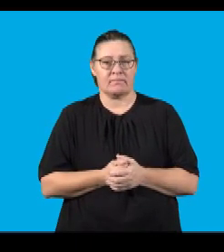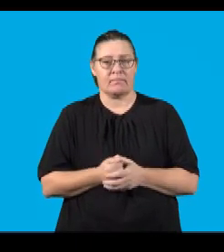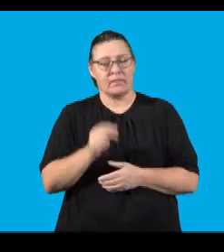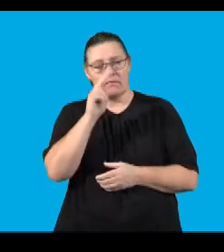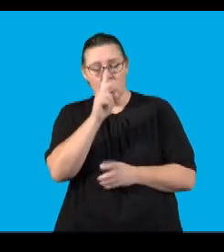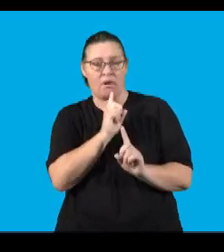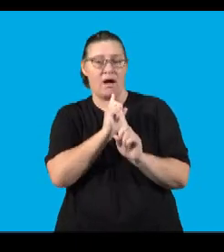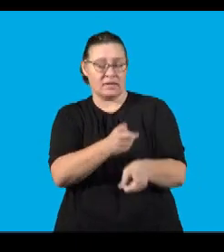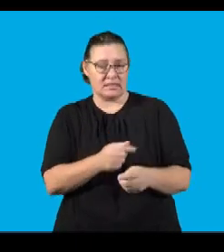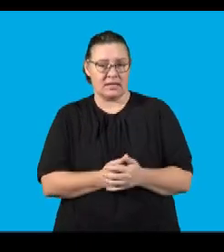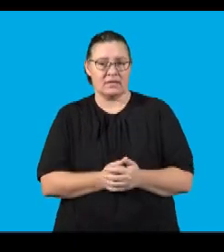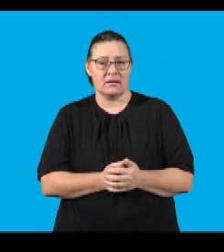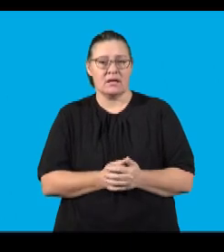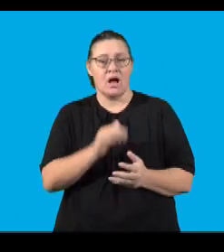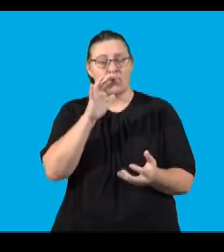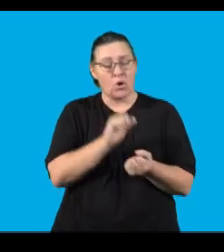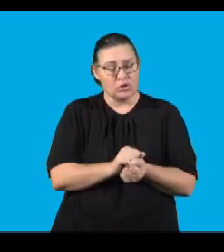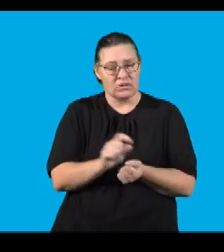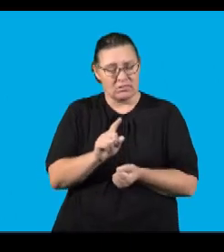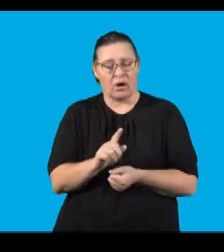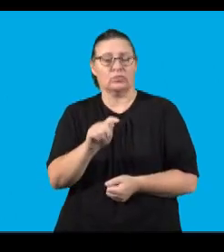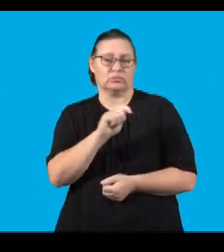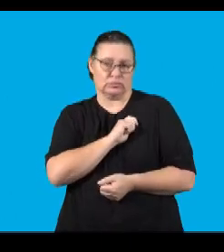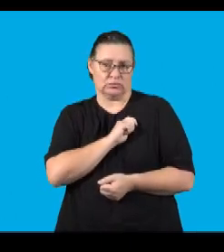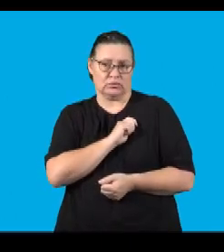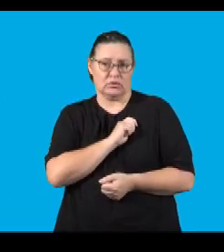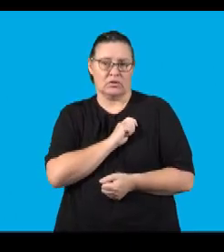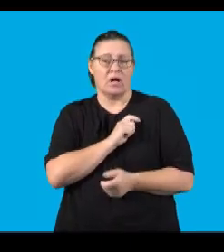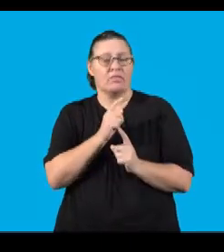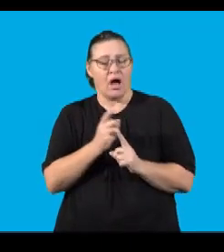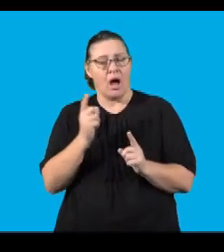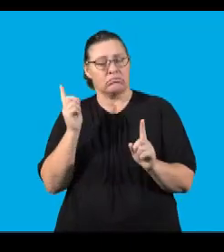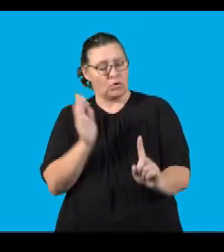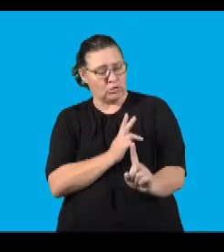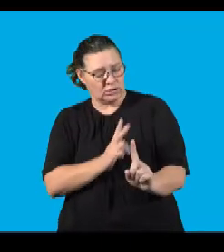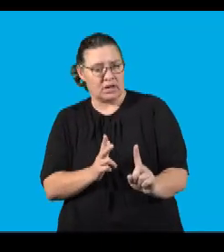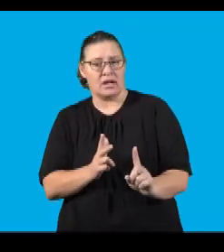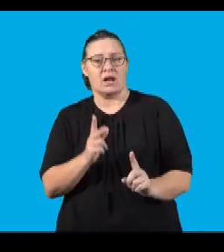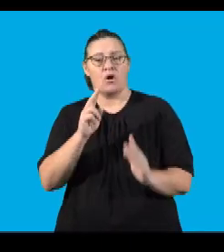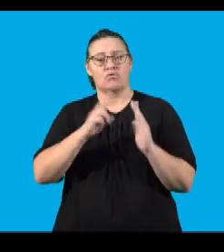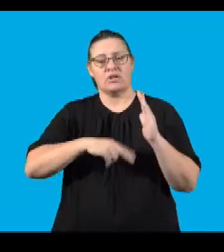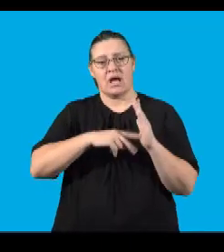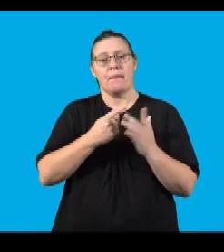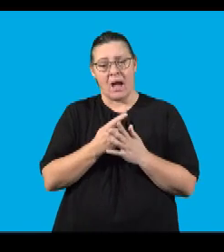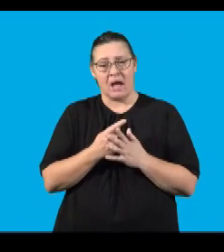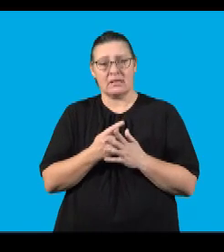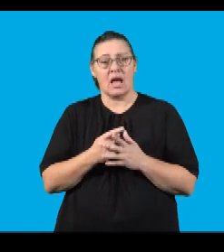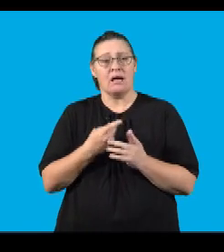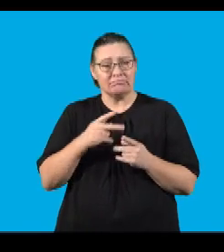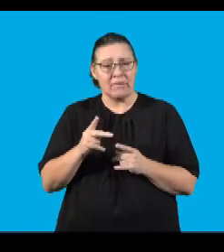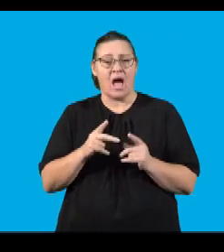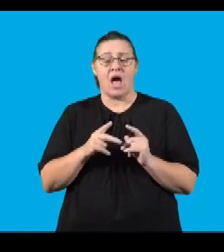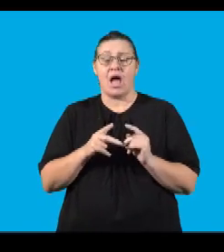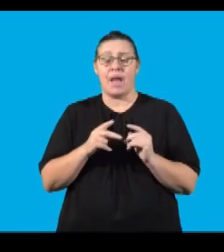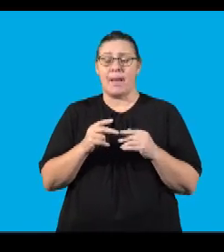If we look at the answer, the conclusion is valid. The writer cautions the reader to take pavement media